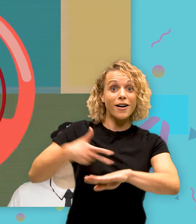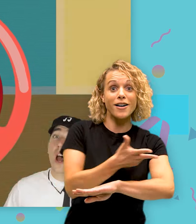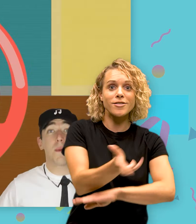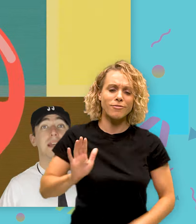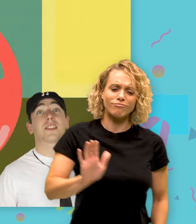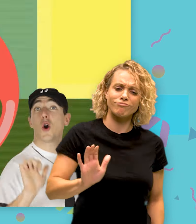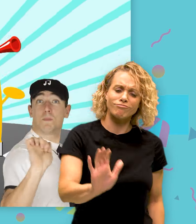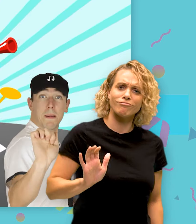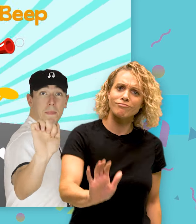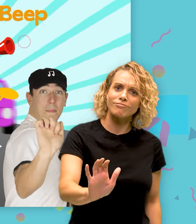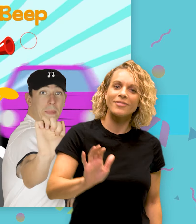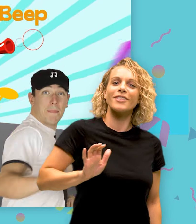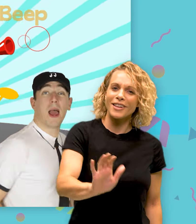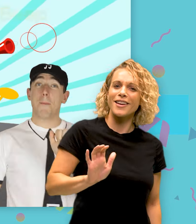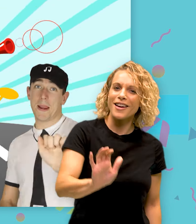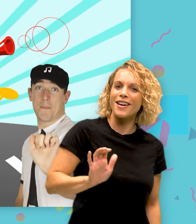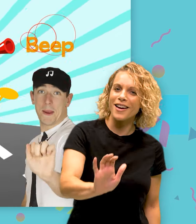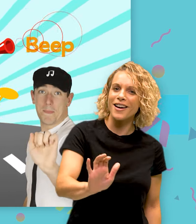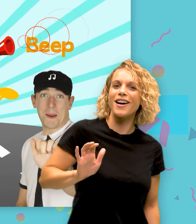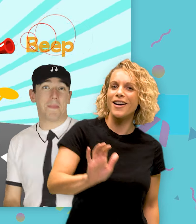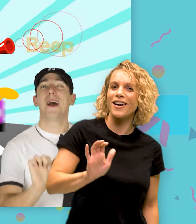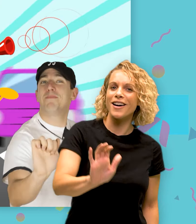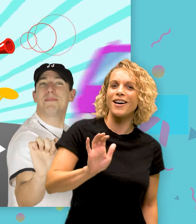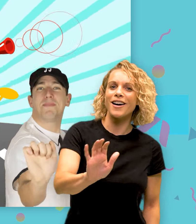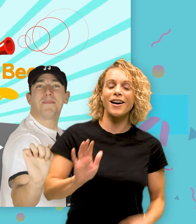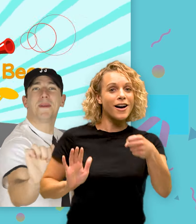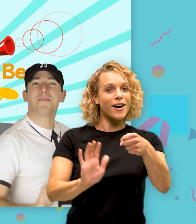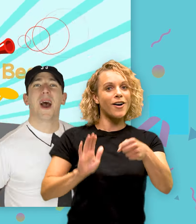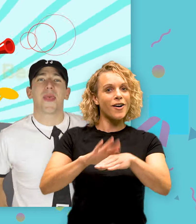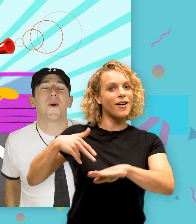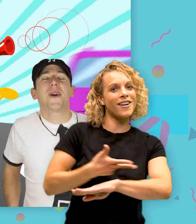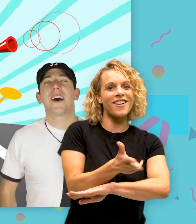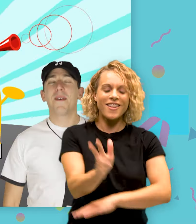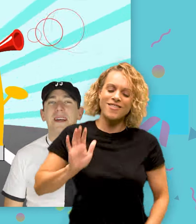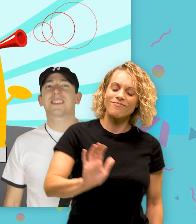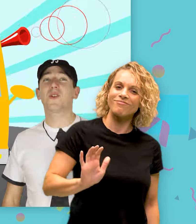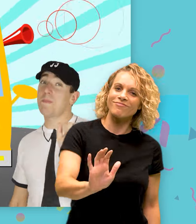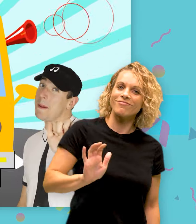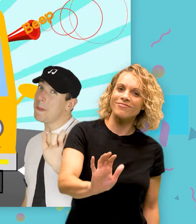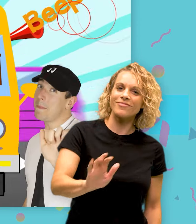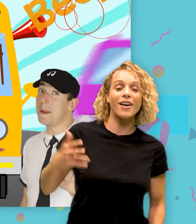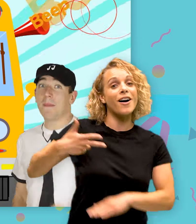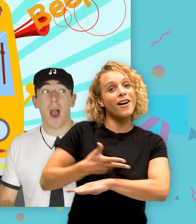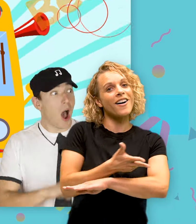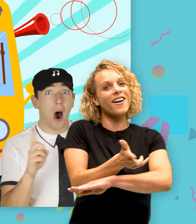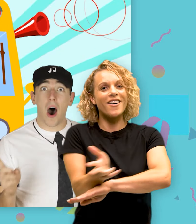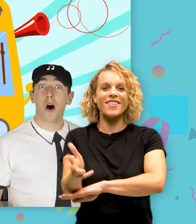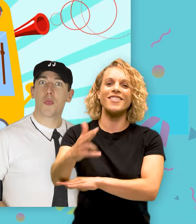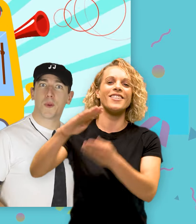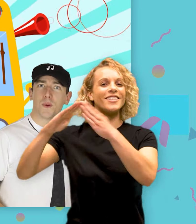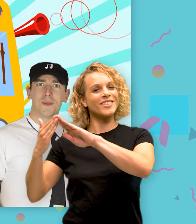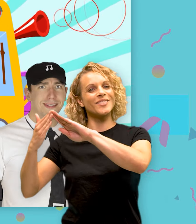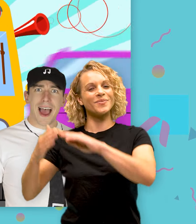The horn on the bus goes beep, beep, beep, beep, beep, beep, beep, beep, beep. The horn on the bus goes beep, beep, beep,